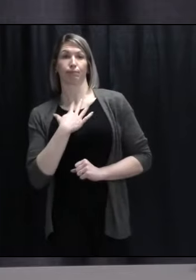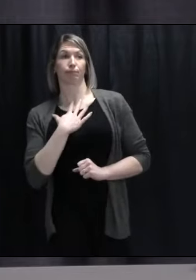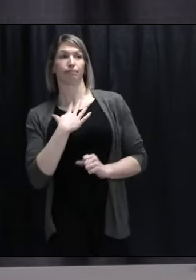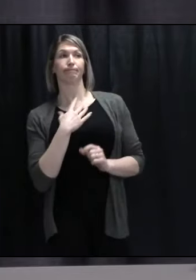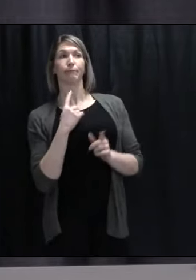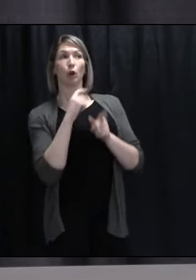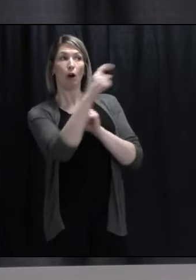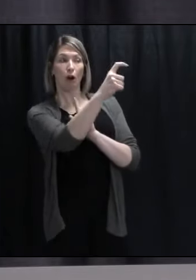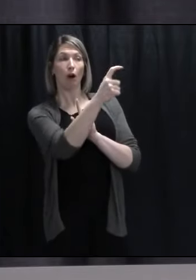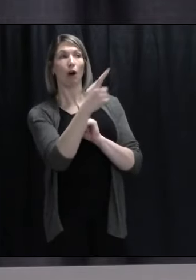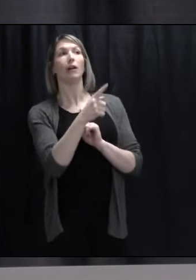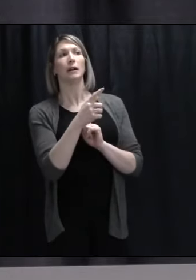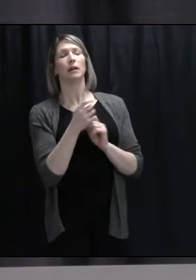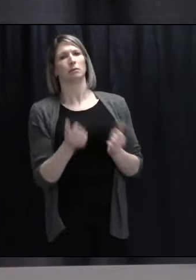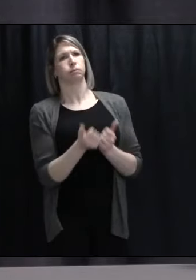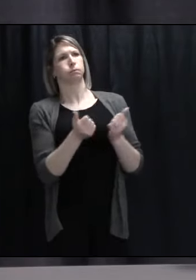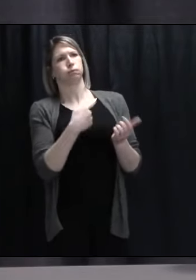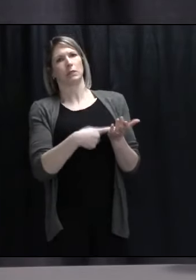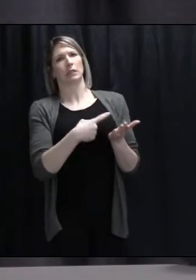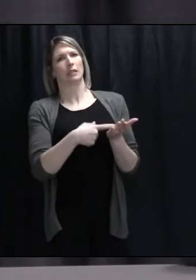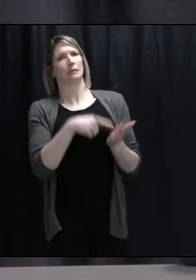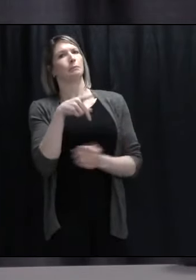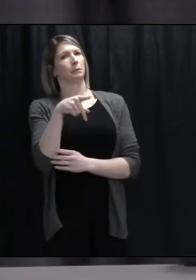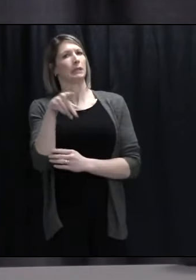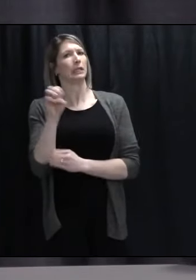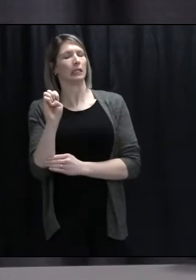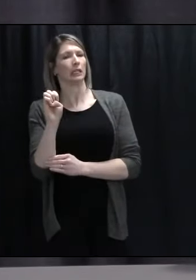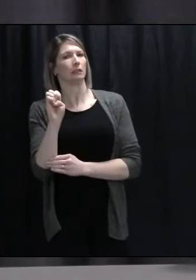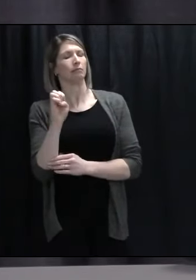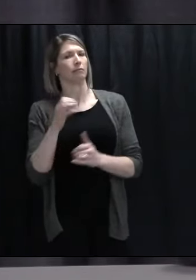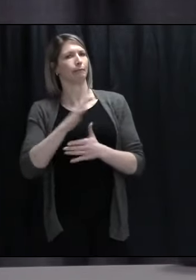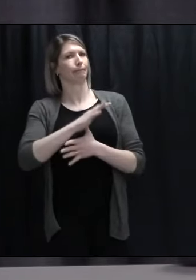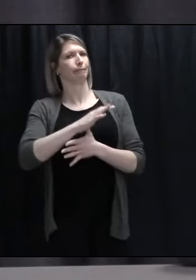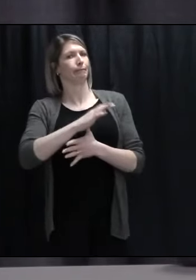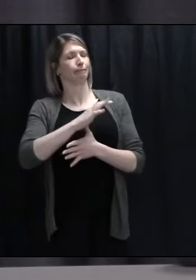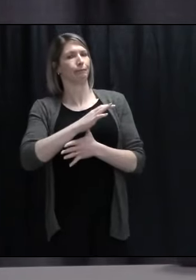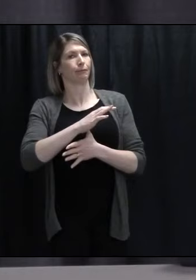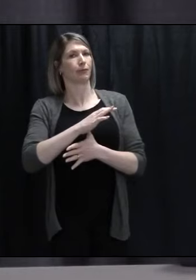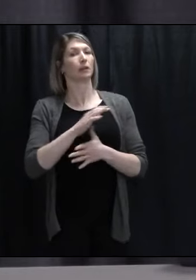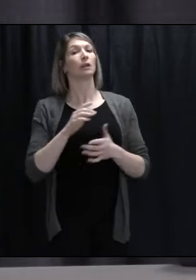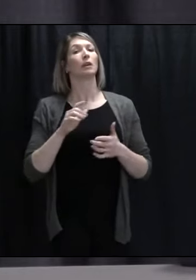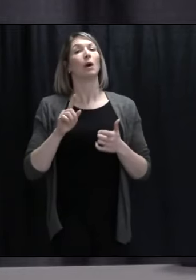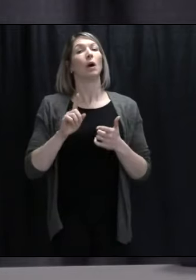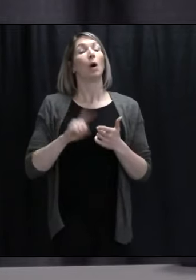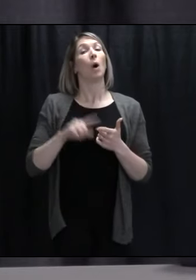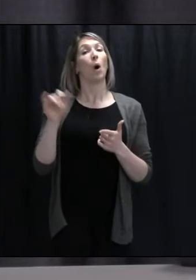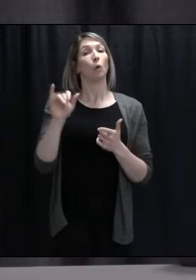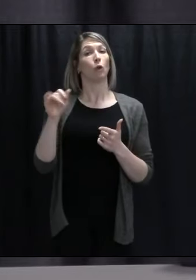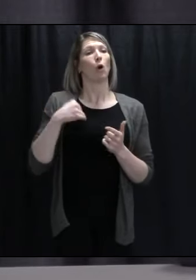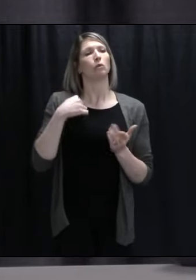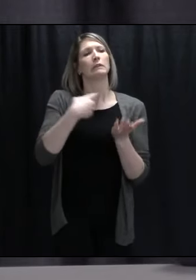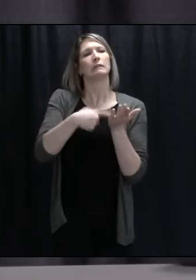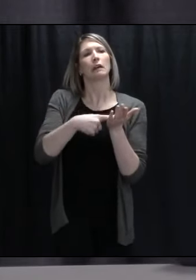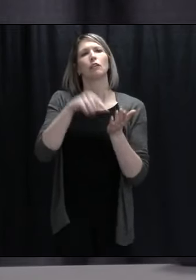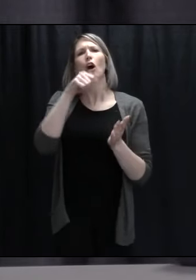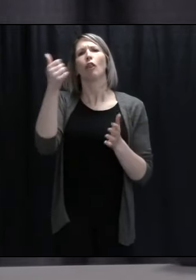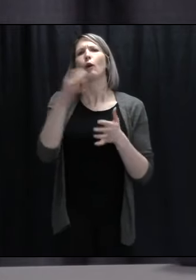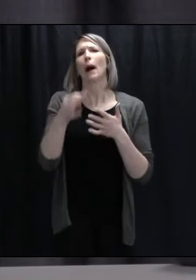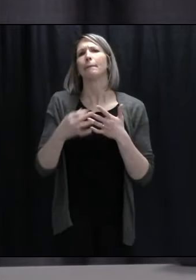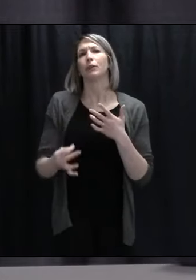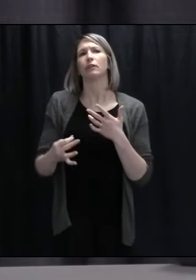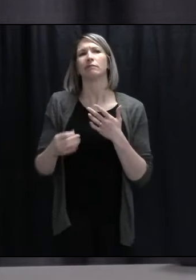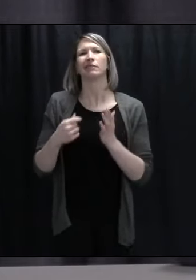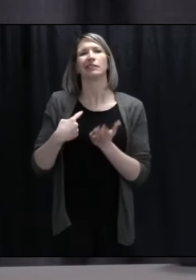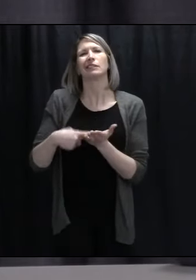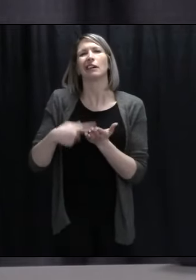about PPE, but it was also about other initiatives that we could avail of if need be. If bringing in the